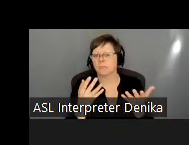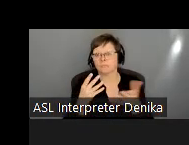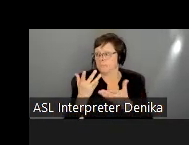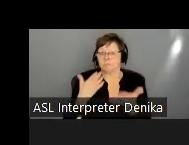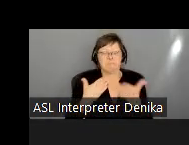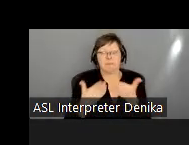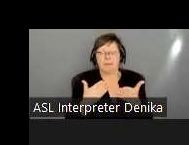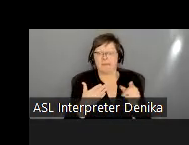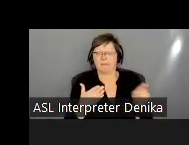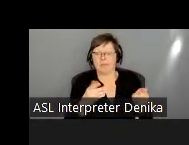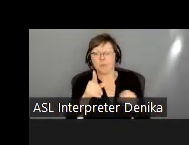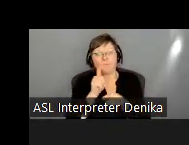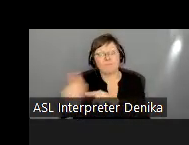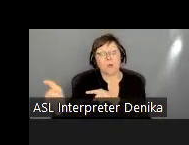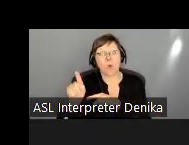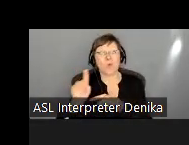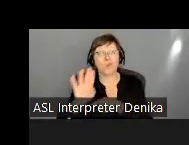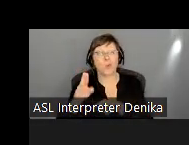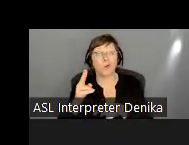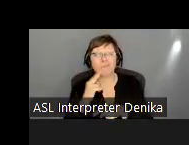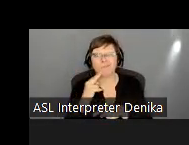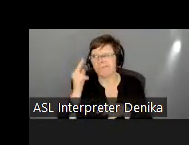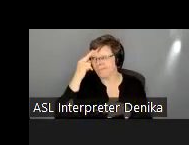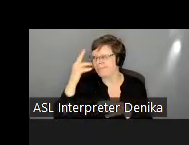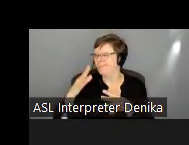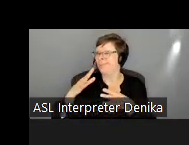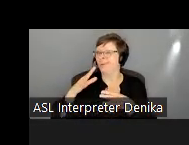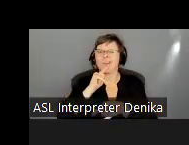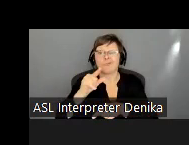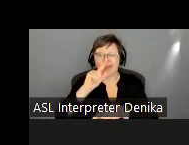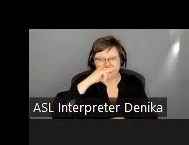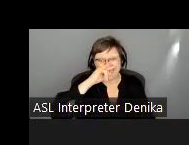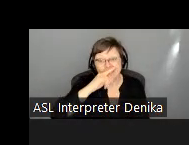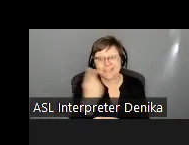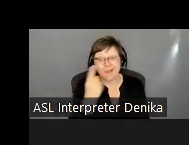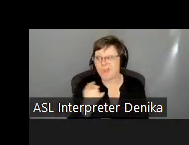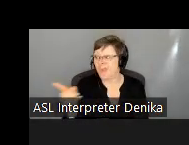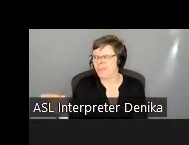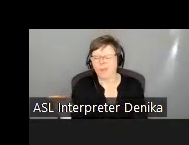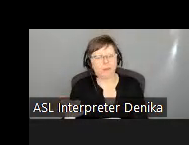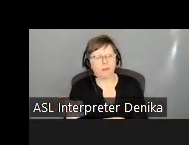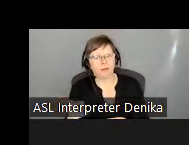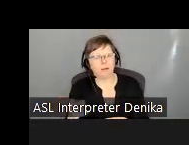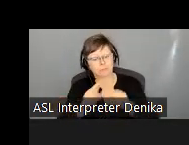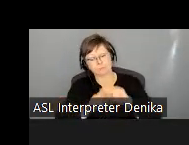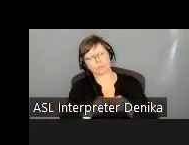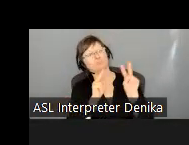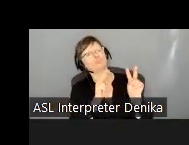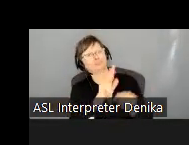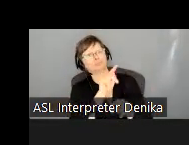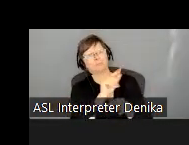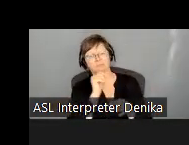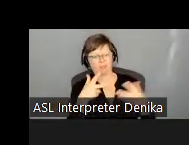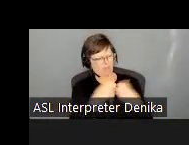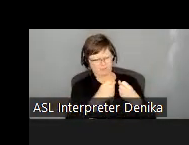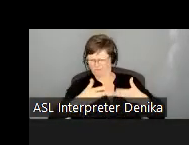end realize that they're sitting down watching TV and they're not in peril at all. So just take that time and